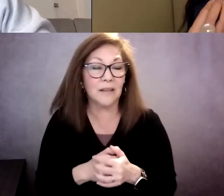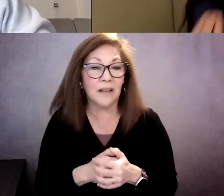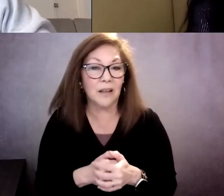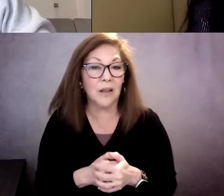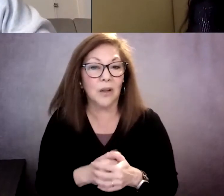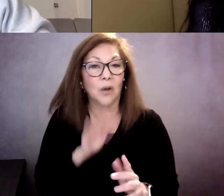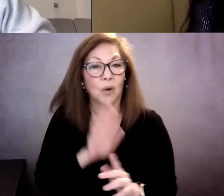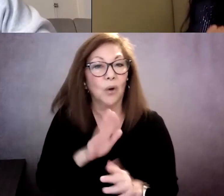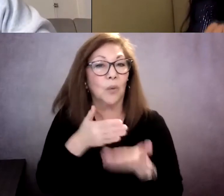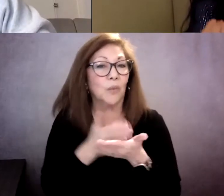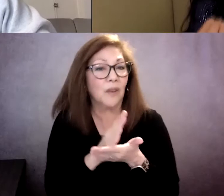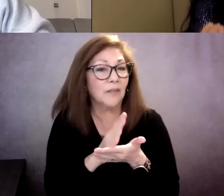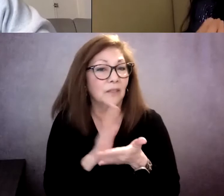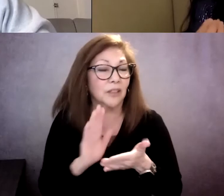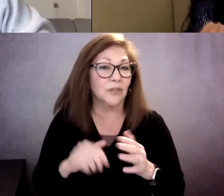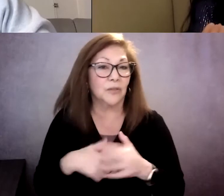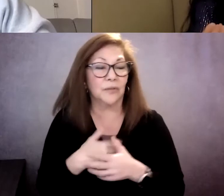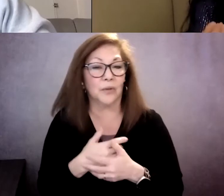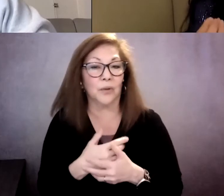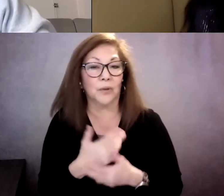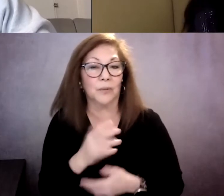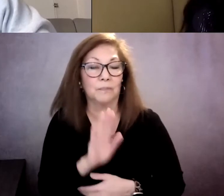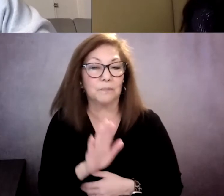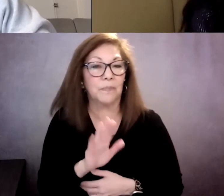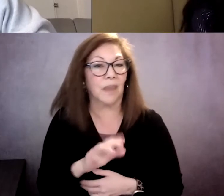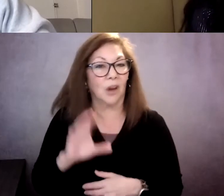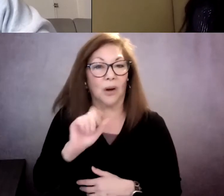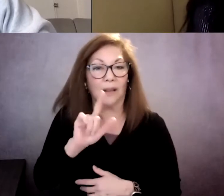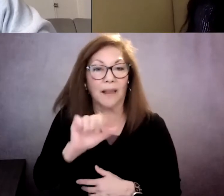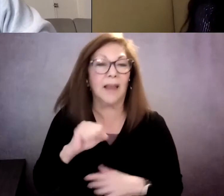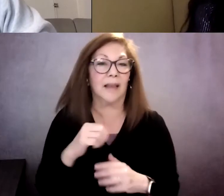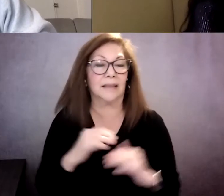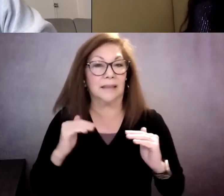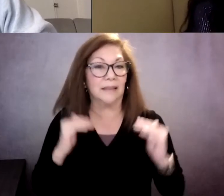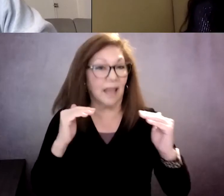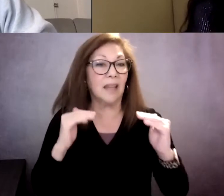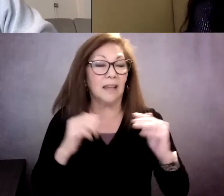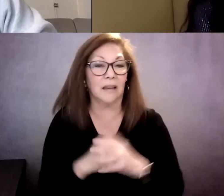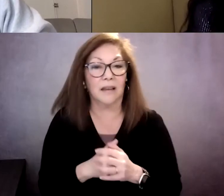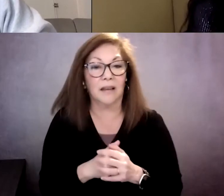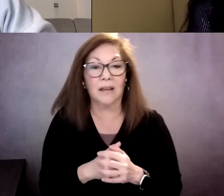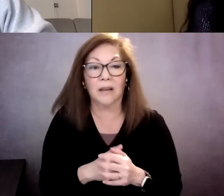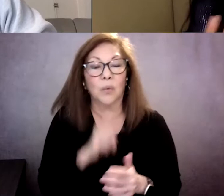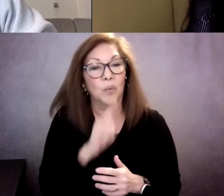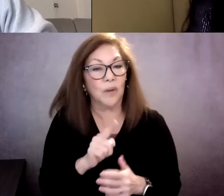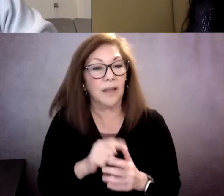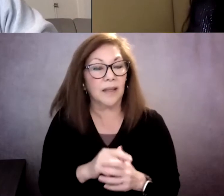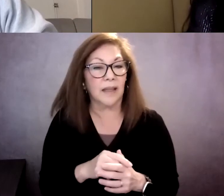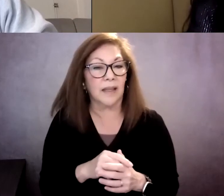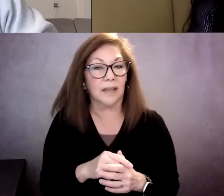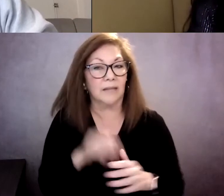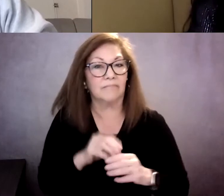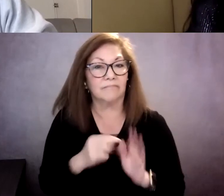her privilege, her class standing, really kind of informed